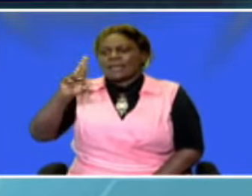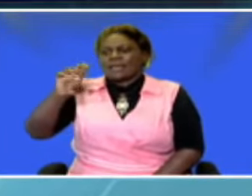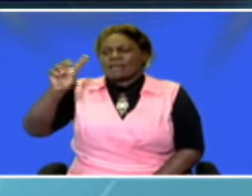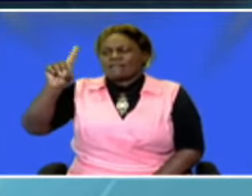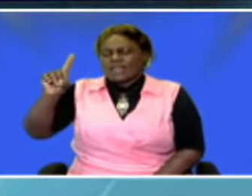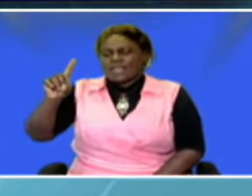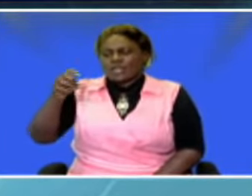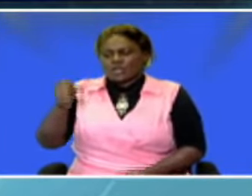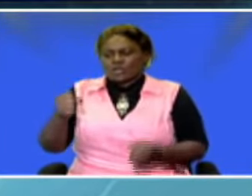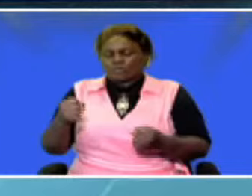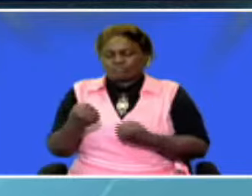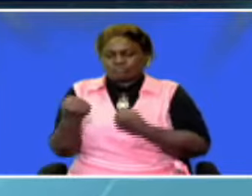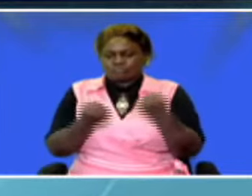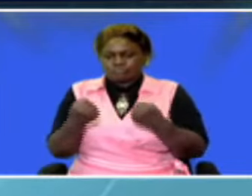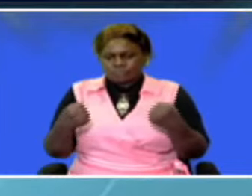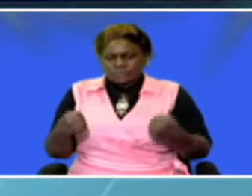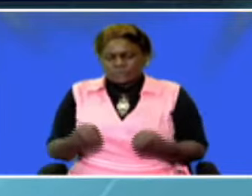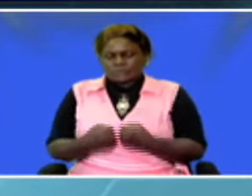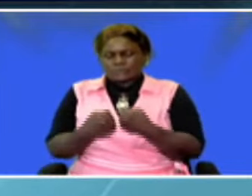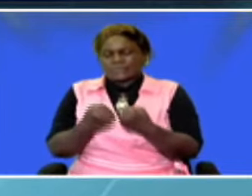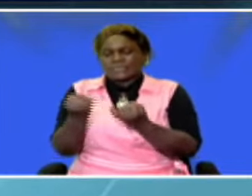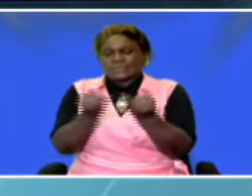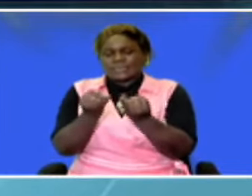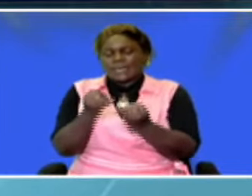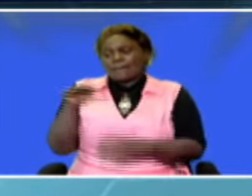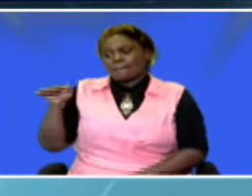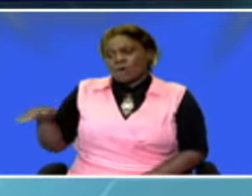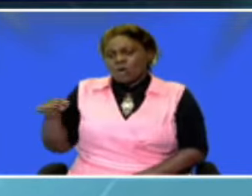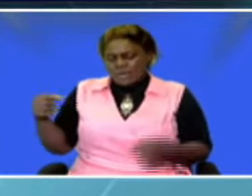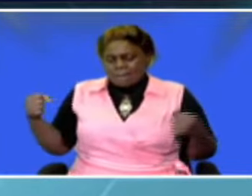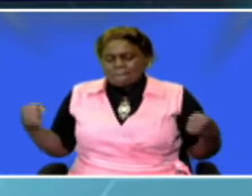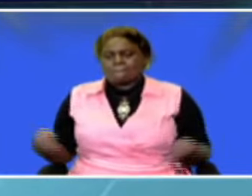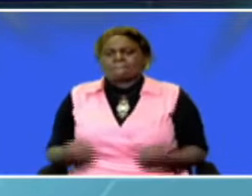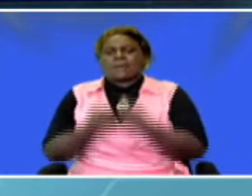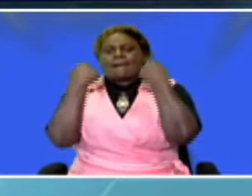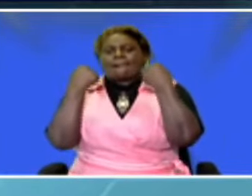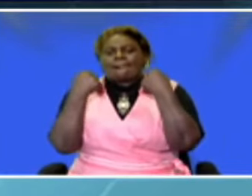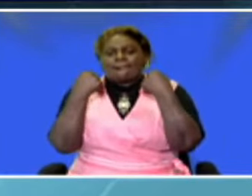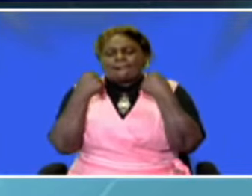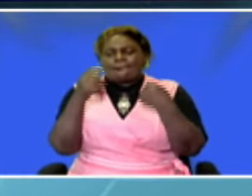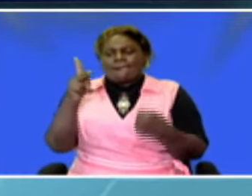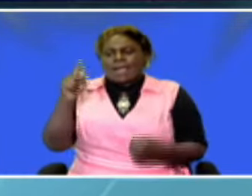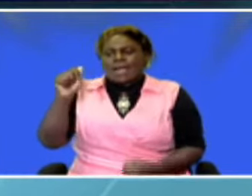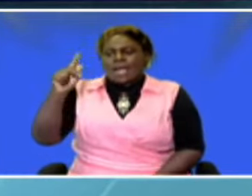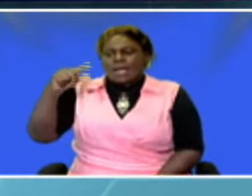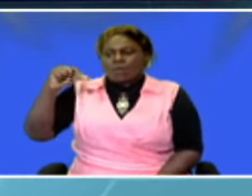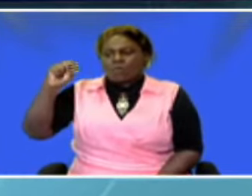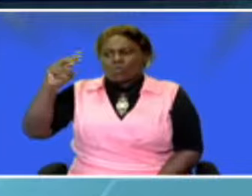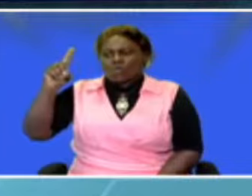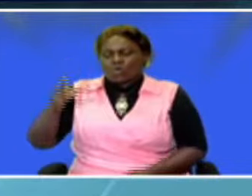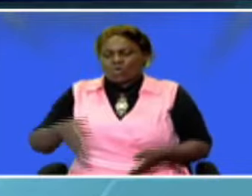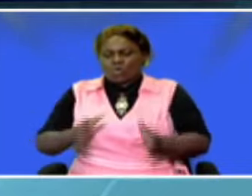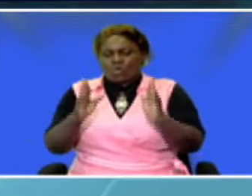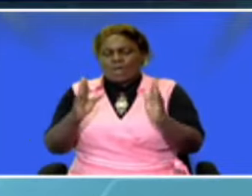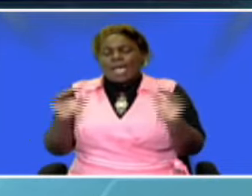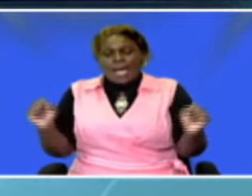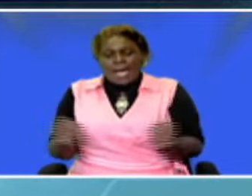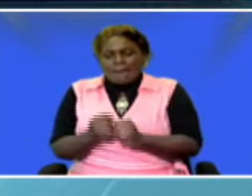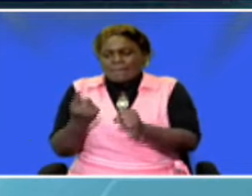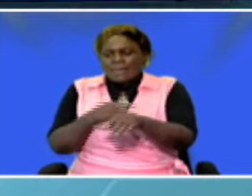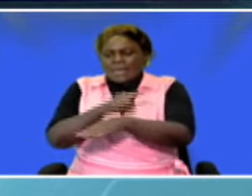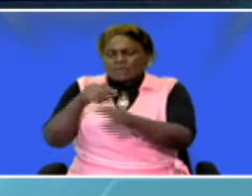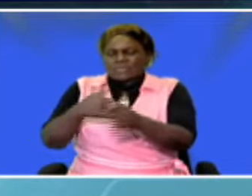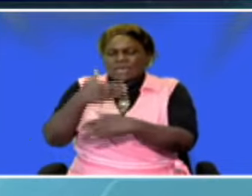road accident. Fred died Saturday morning following a head-on collision on Kangundo Road in Nairobi. His death comes just hours